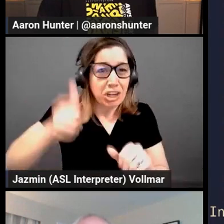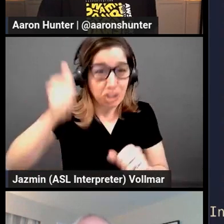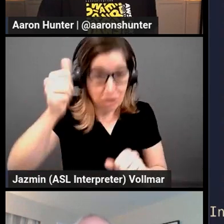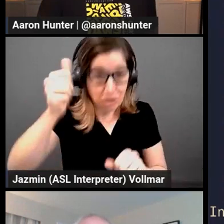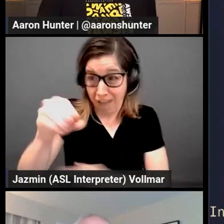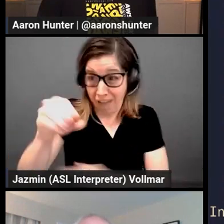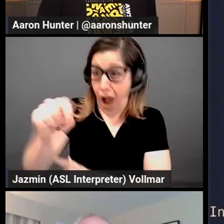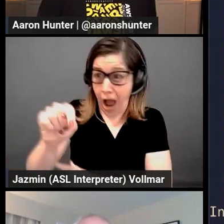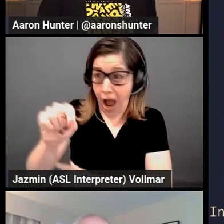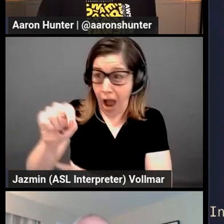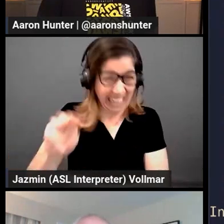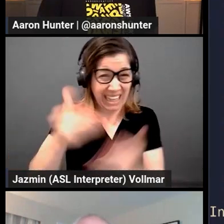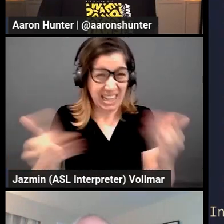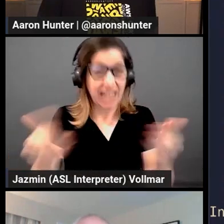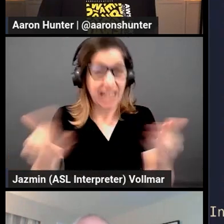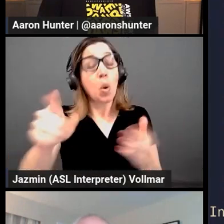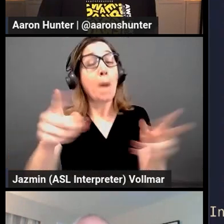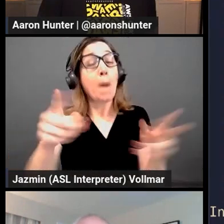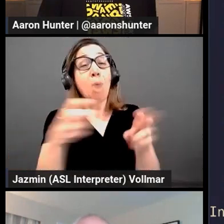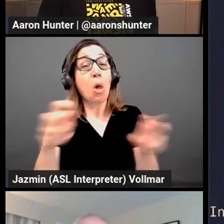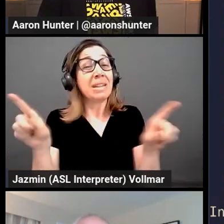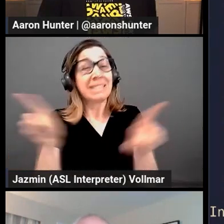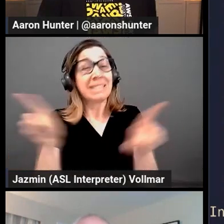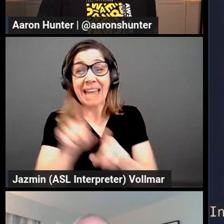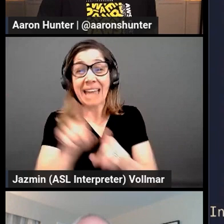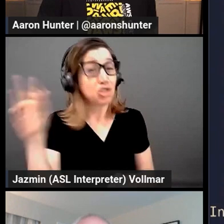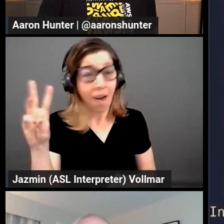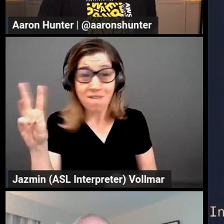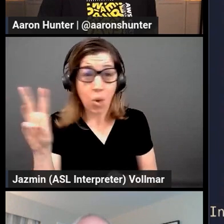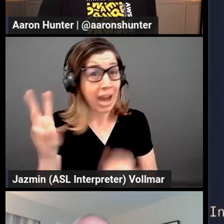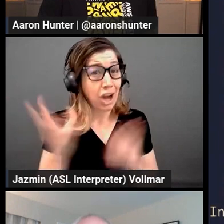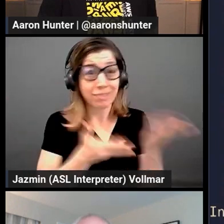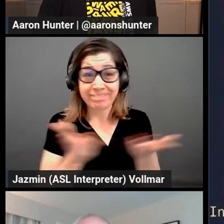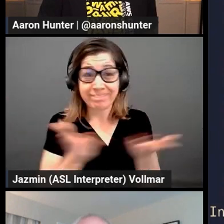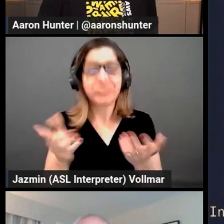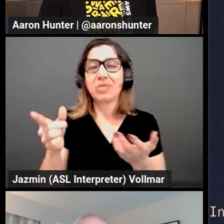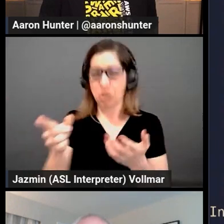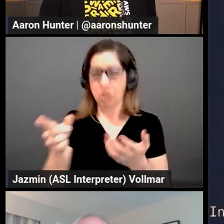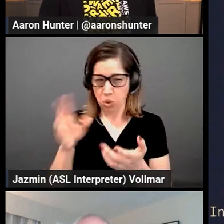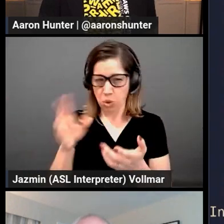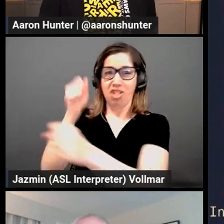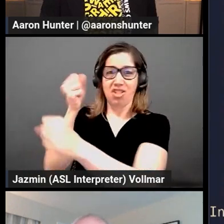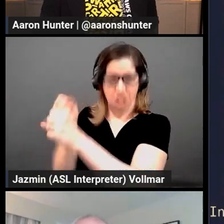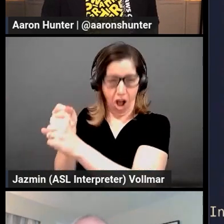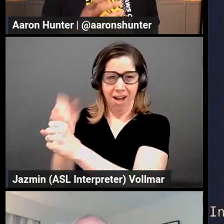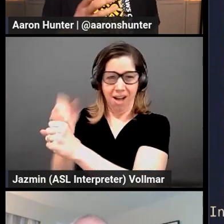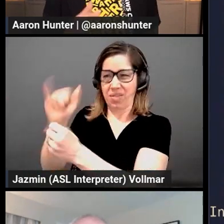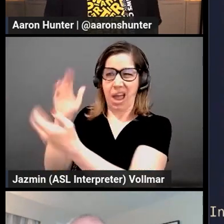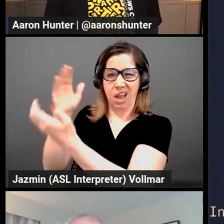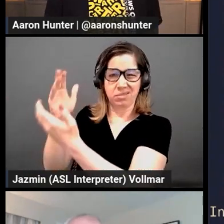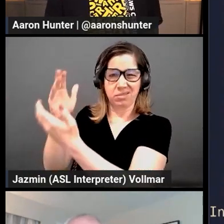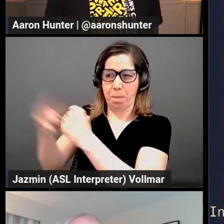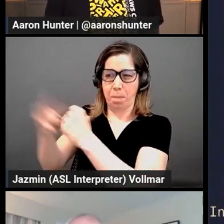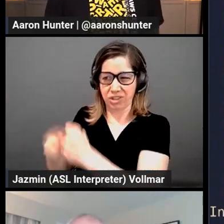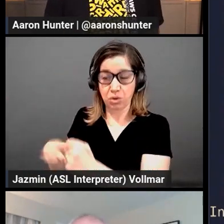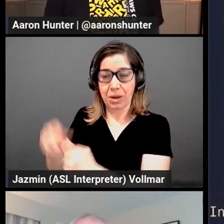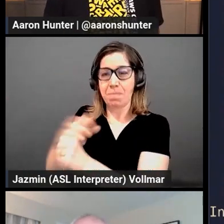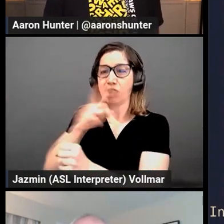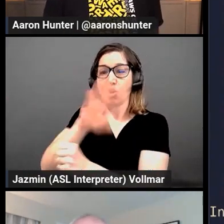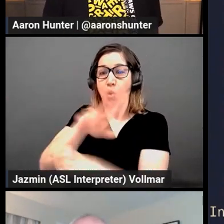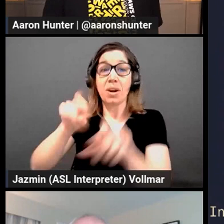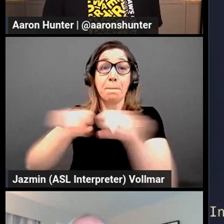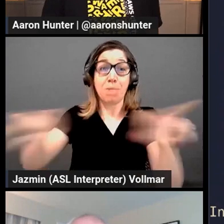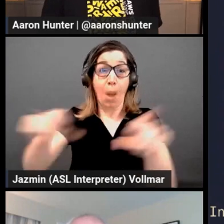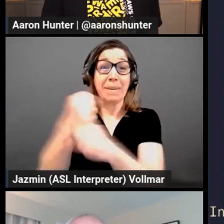going to be pulling from the same software repositories. So So you can lock the repository that way to make sure that your deployment is safe. that's